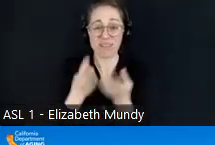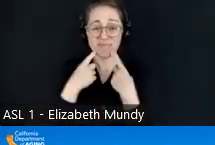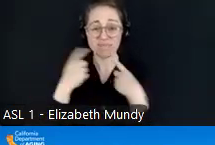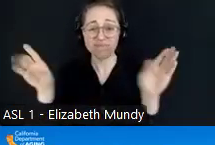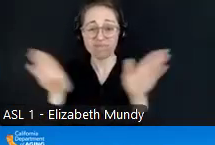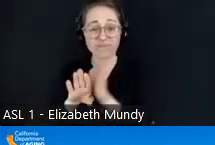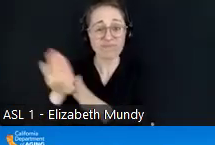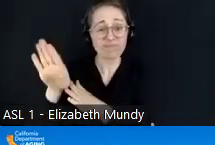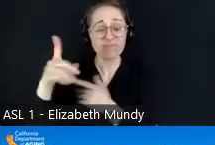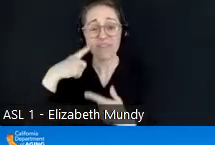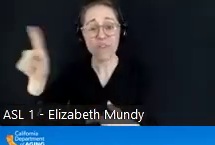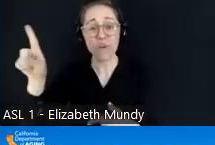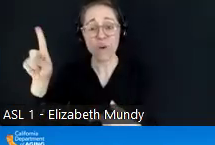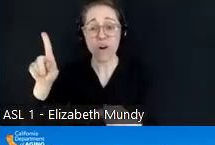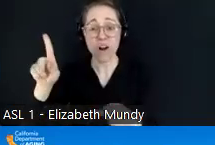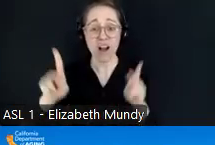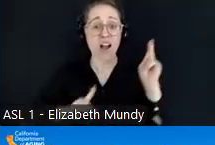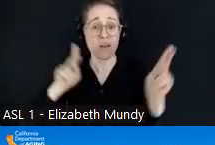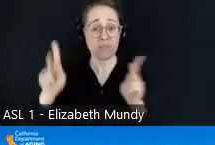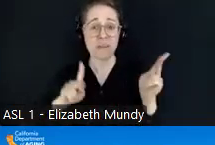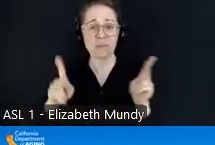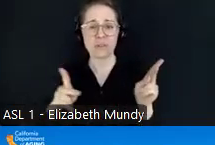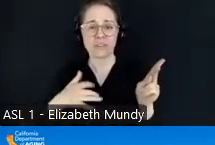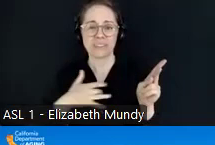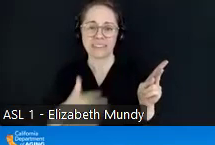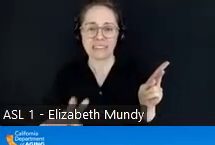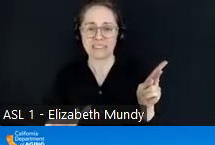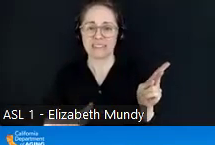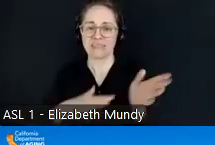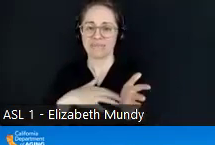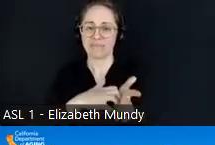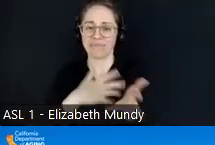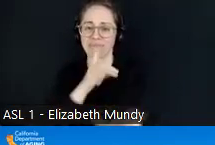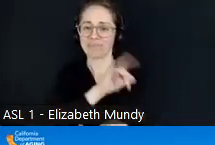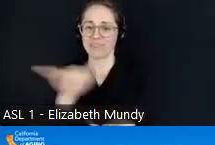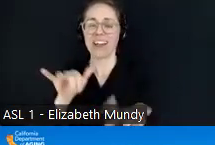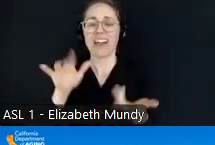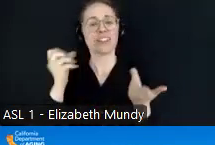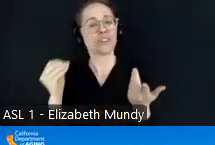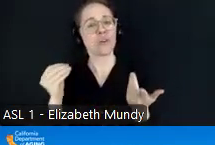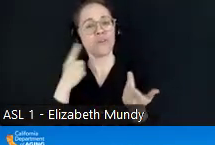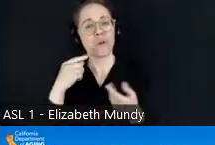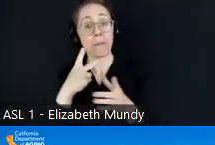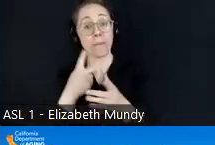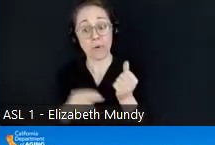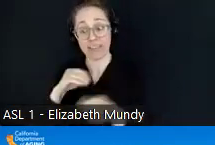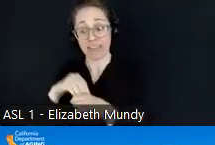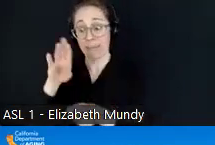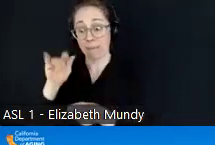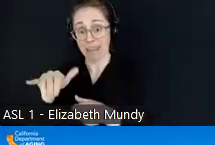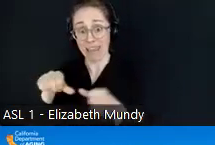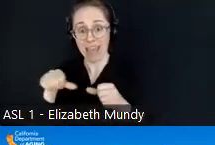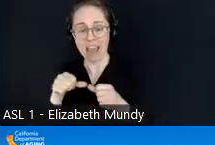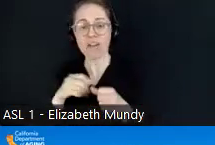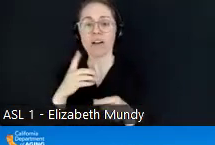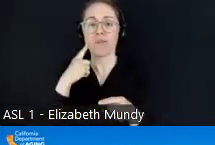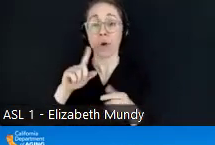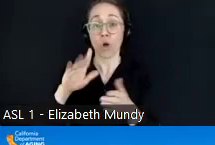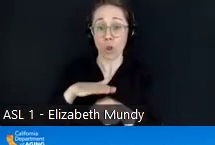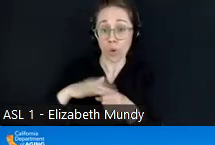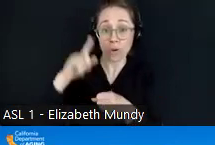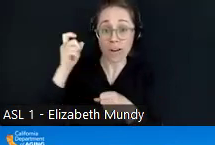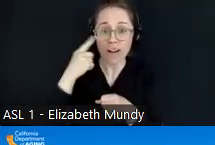vulnerable residents across the Bay Area, both in local government and in the nonprofit sector. And as I step